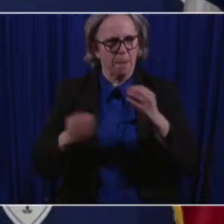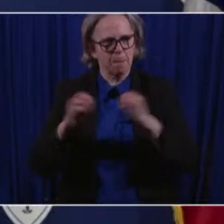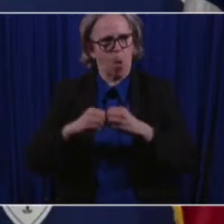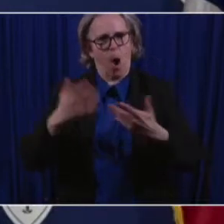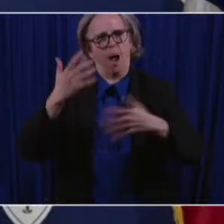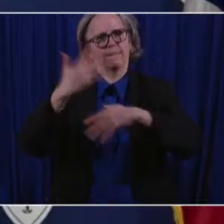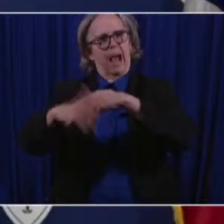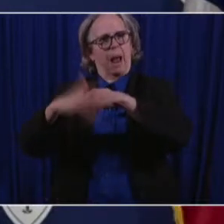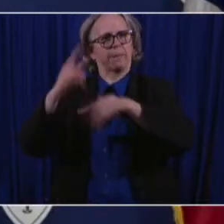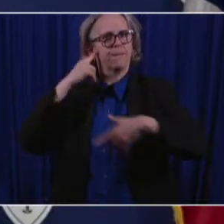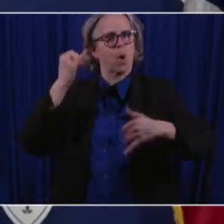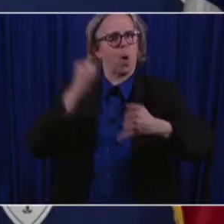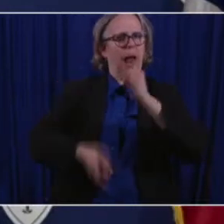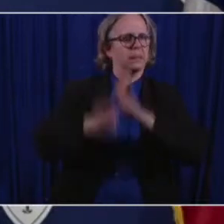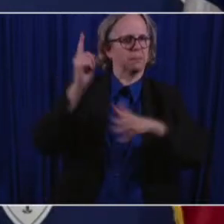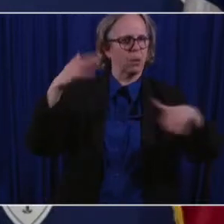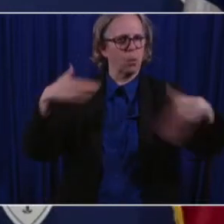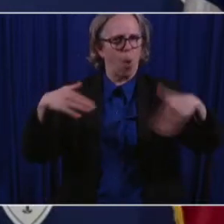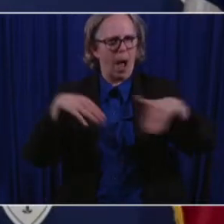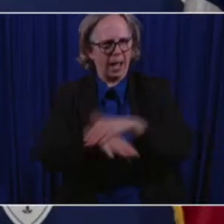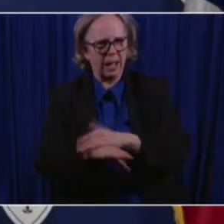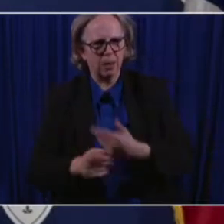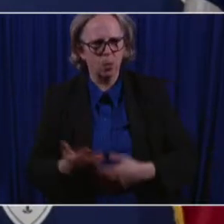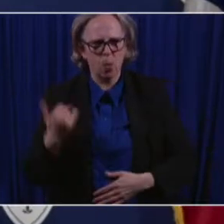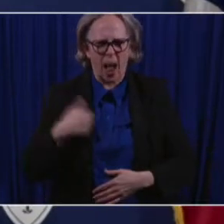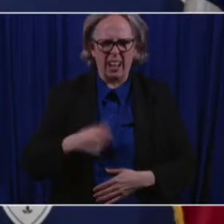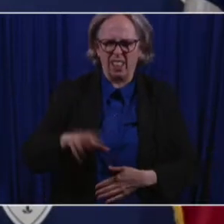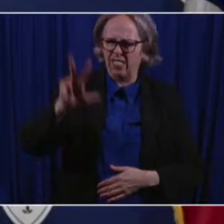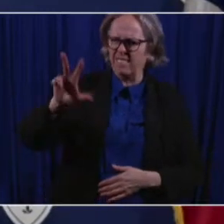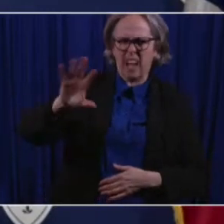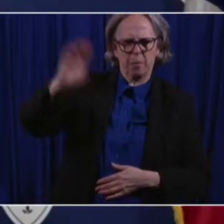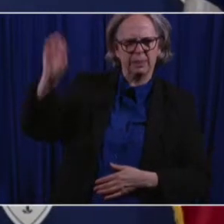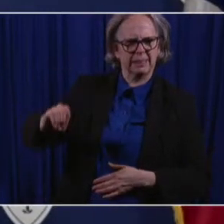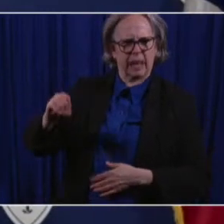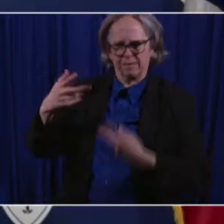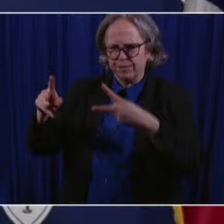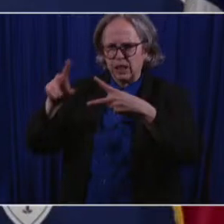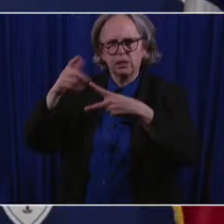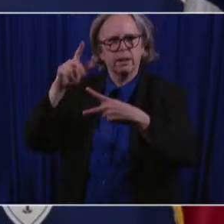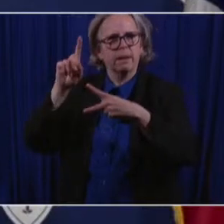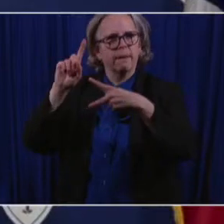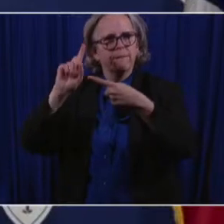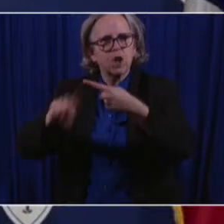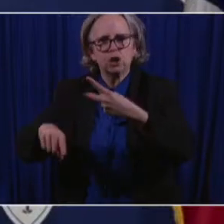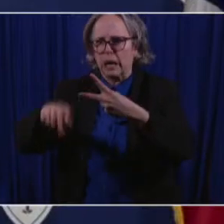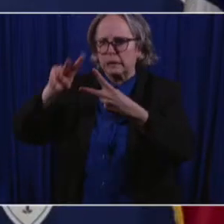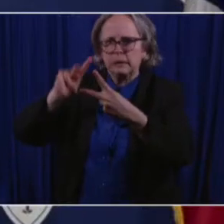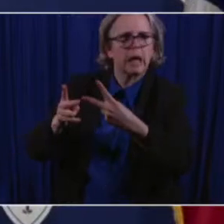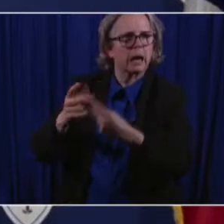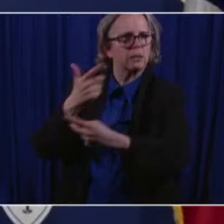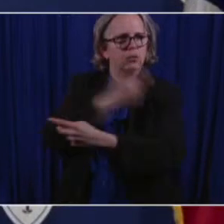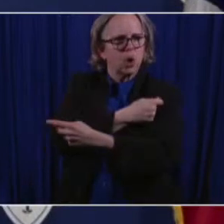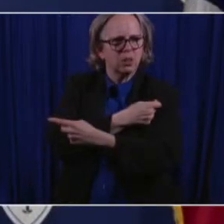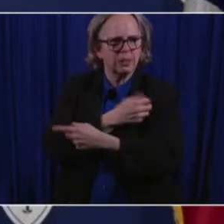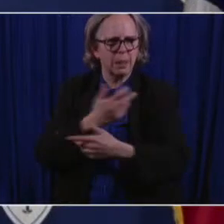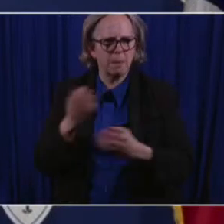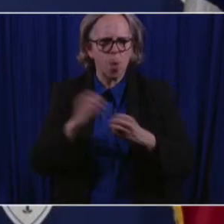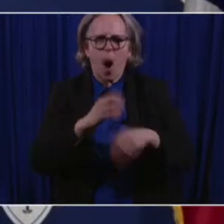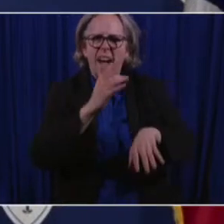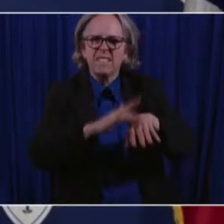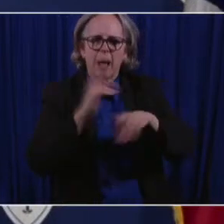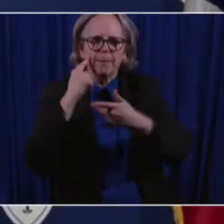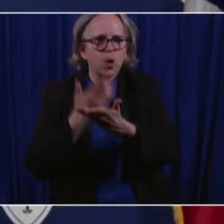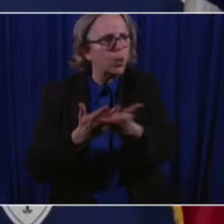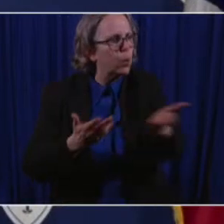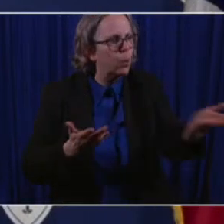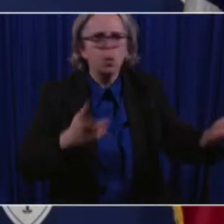of 35% of us already being vaccinated and still dosage coming into the state of Ohio. So we would just